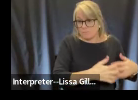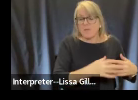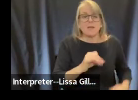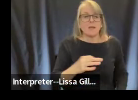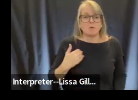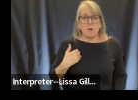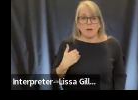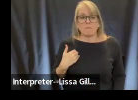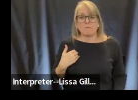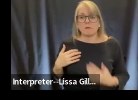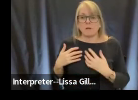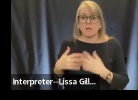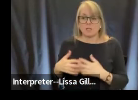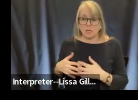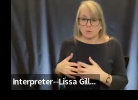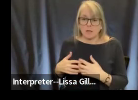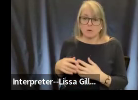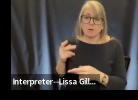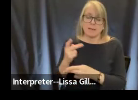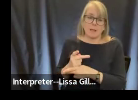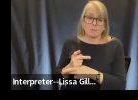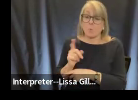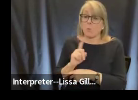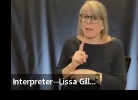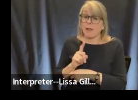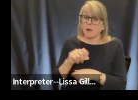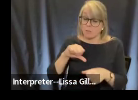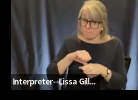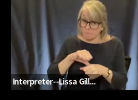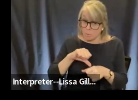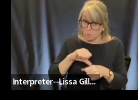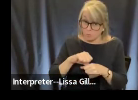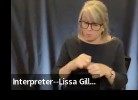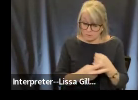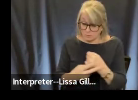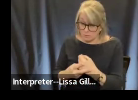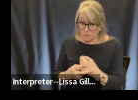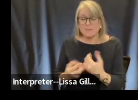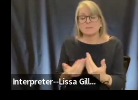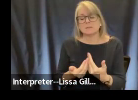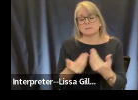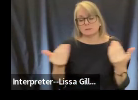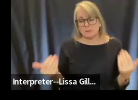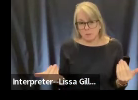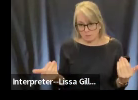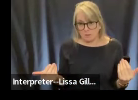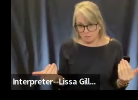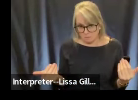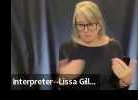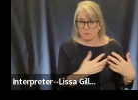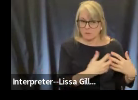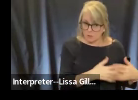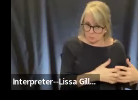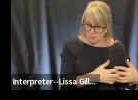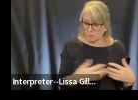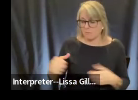of the generator accessories are, including fuel, make sure that they are stored separately, distance-wise, at least 6 feet away, to